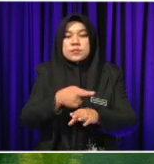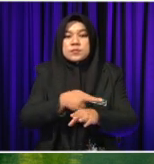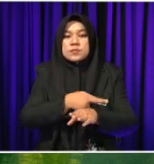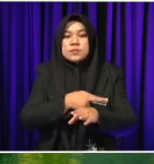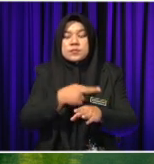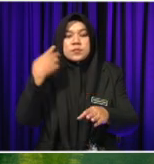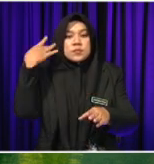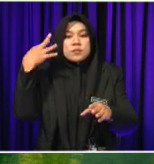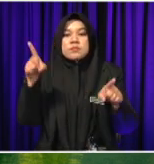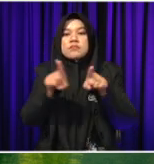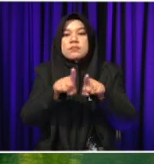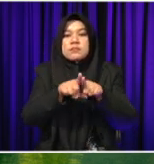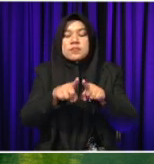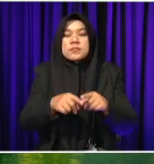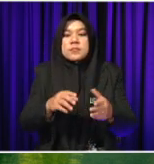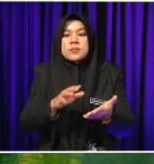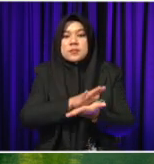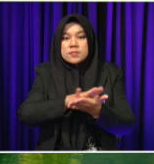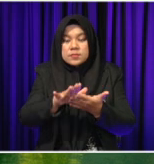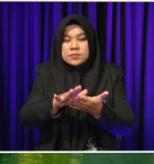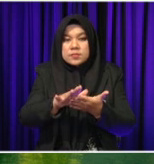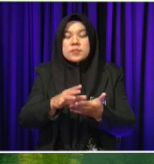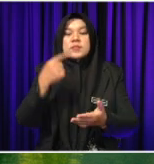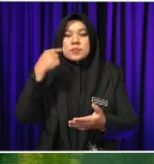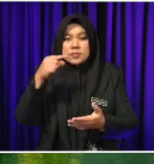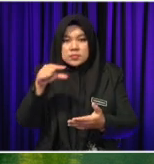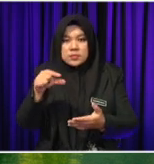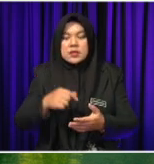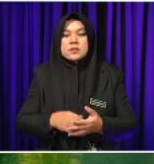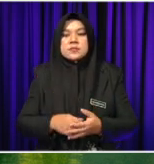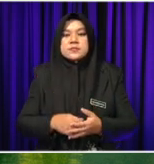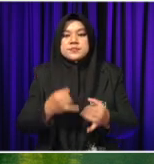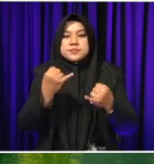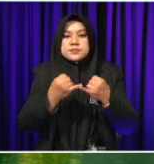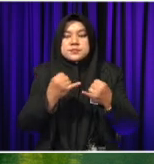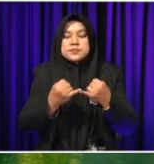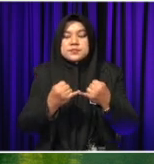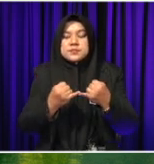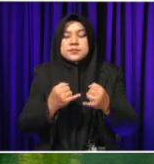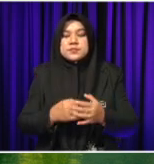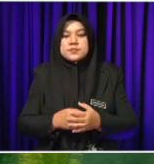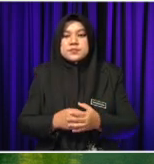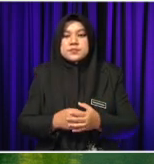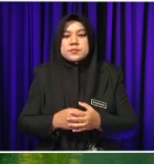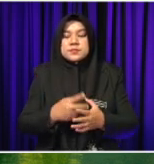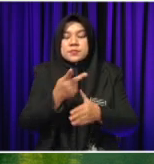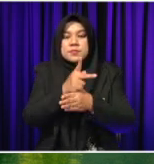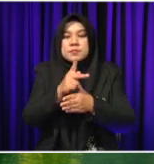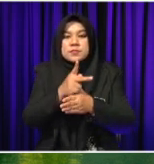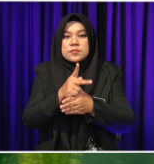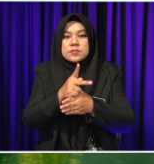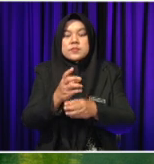second stanza. Mm-hmm. Clean and green. And last but not least will be share